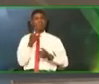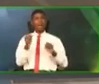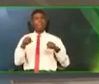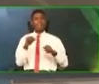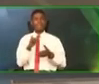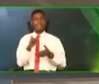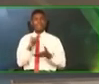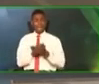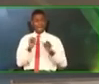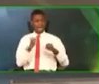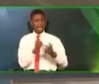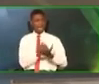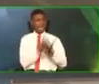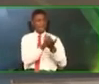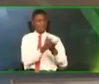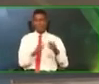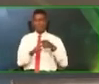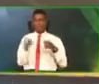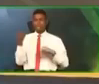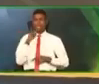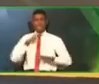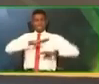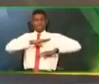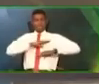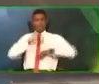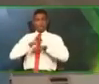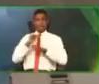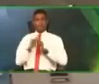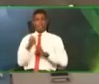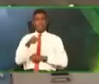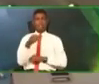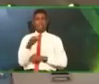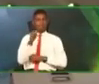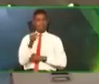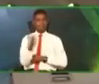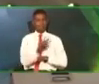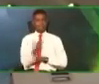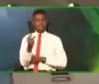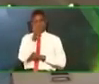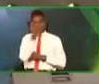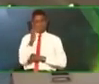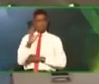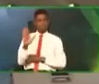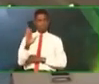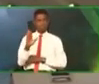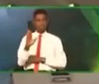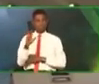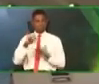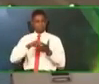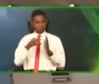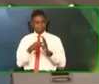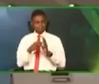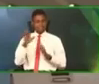help. But I am satisfied working with any of them, because my intent and my